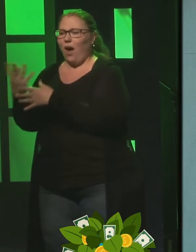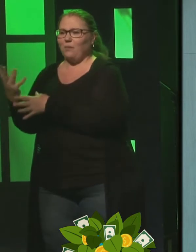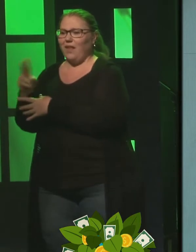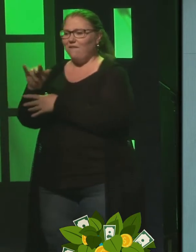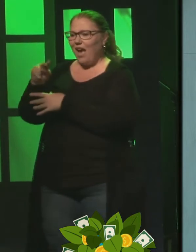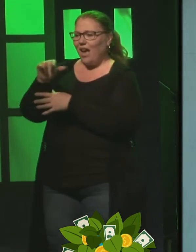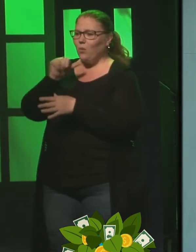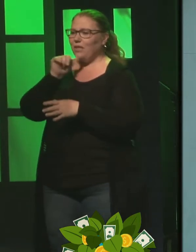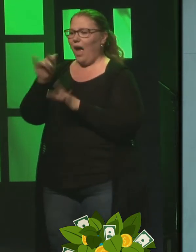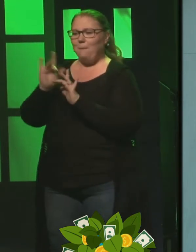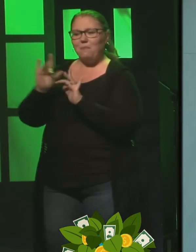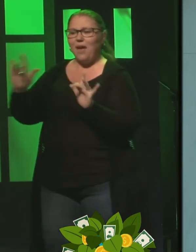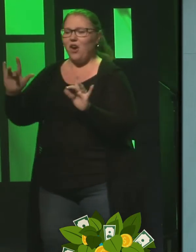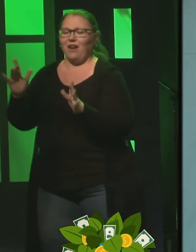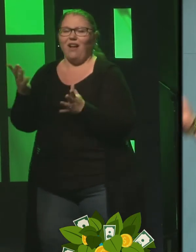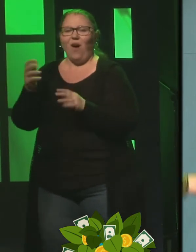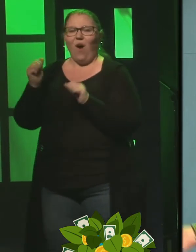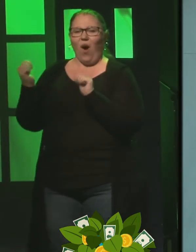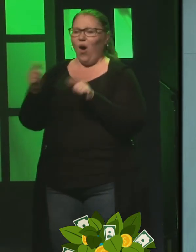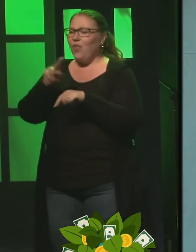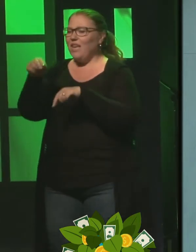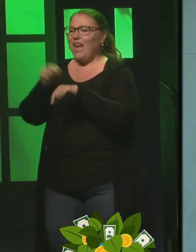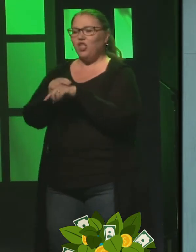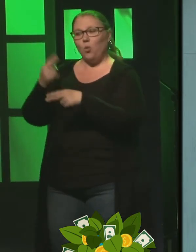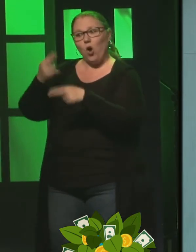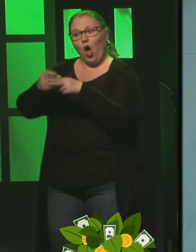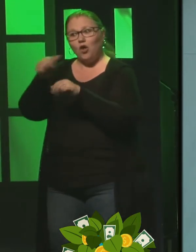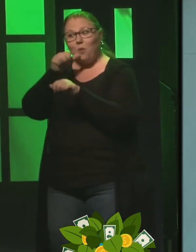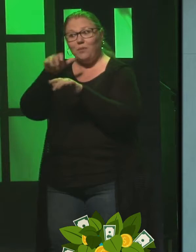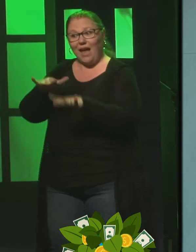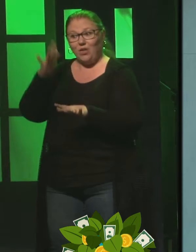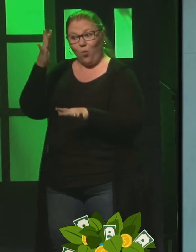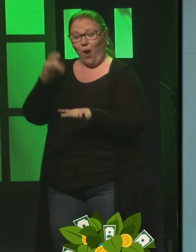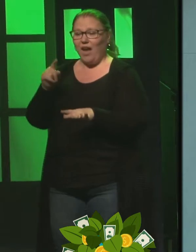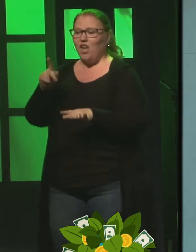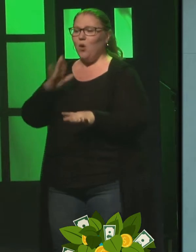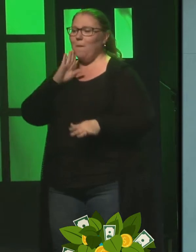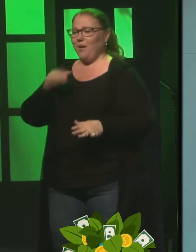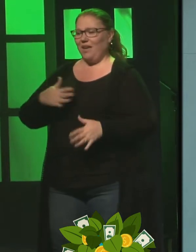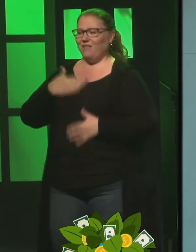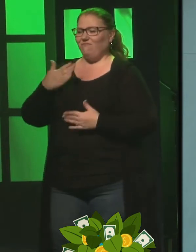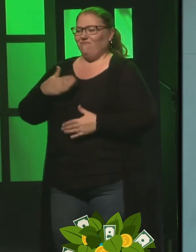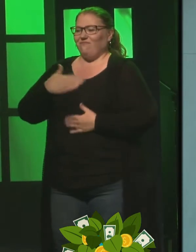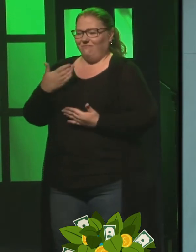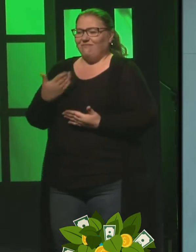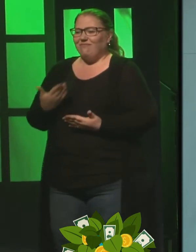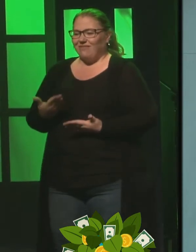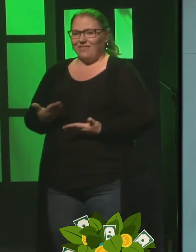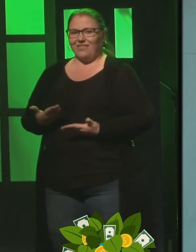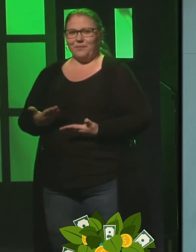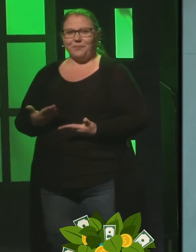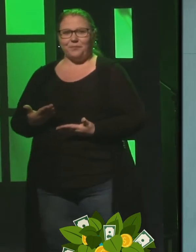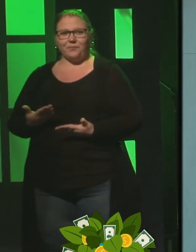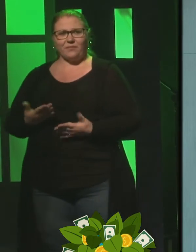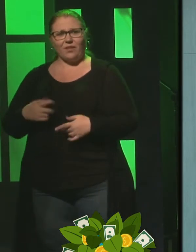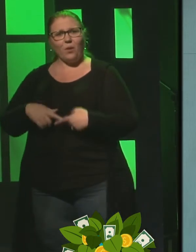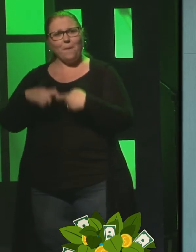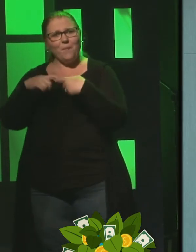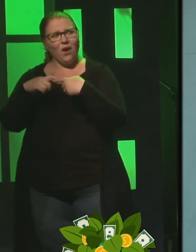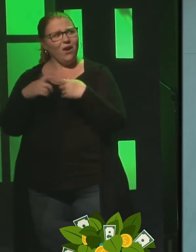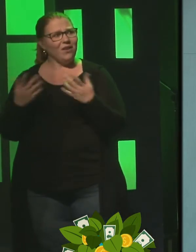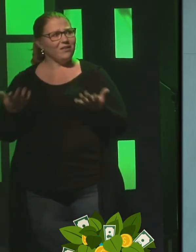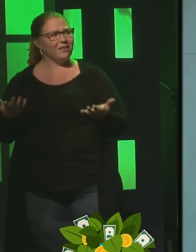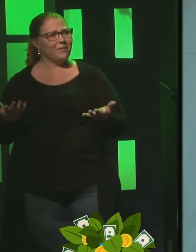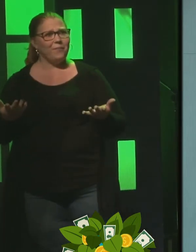not be barren, says the Lord of hosts. All the nations will call you blessed, for you will be a delightful land, says the Lord of hosts. Now, can we just pause for a